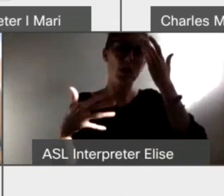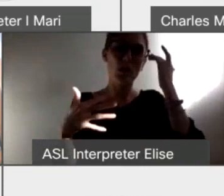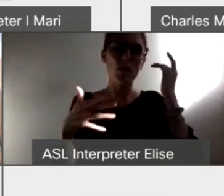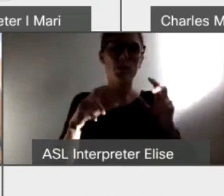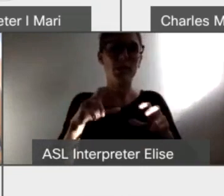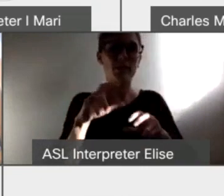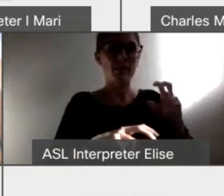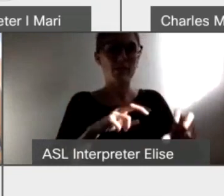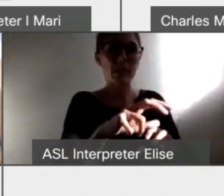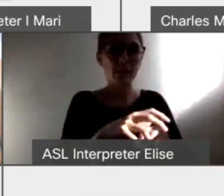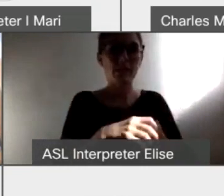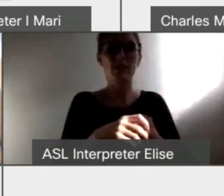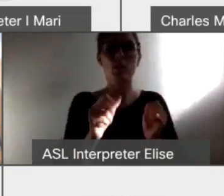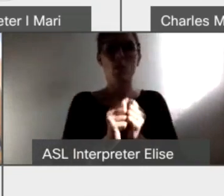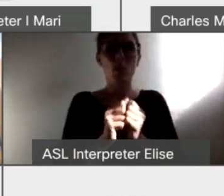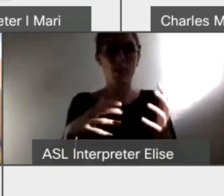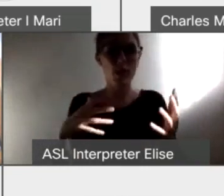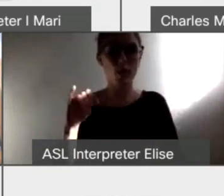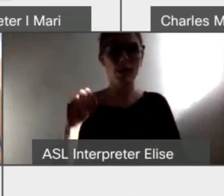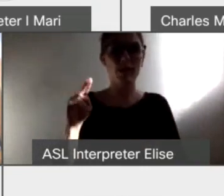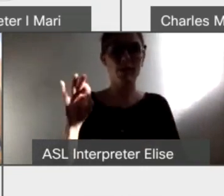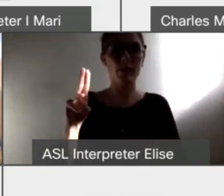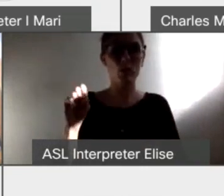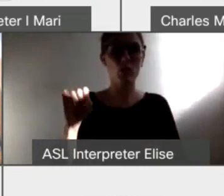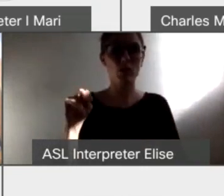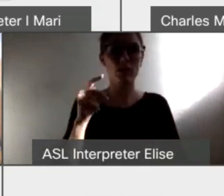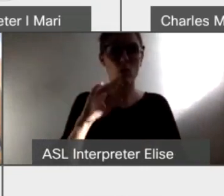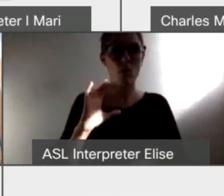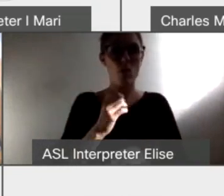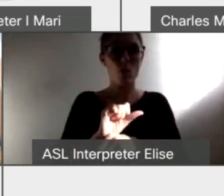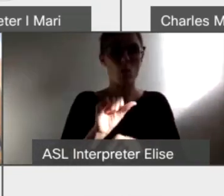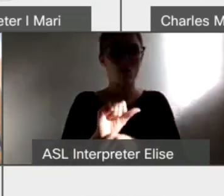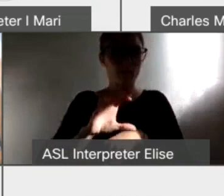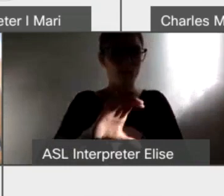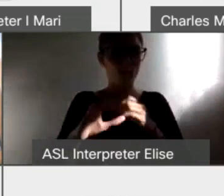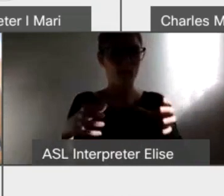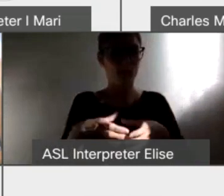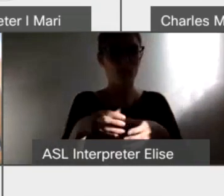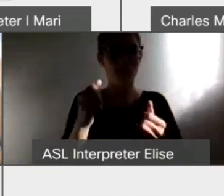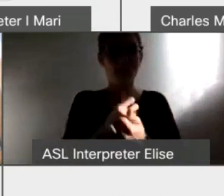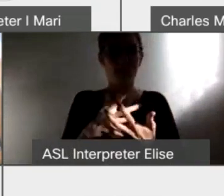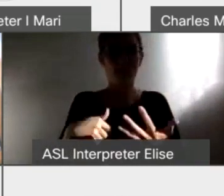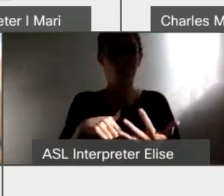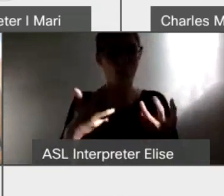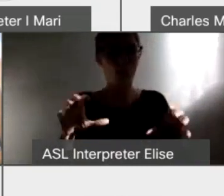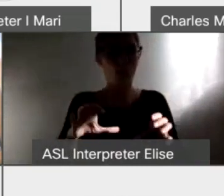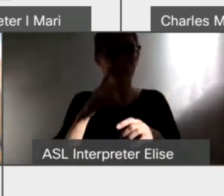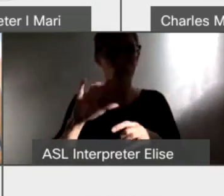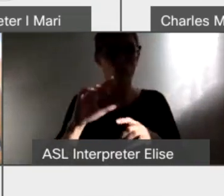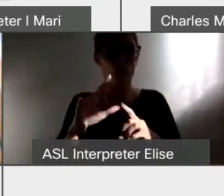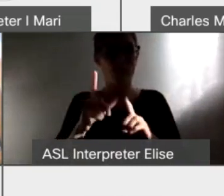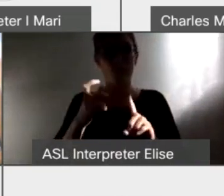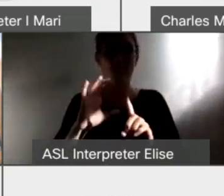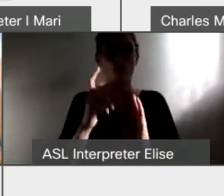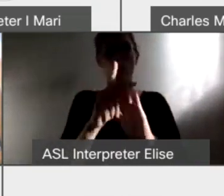investments, without infusions into our workforce, everything that we want to do from a policy perspective, from a